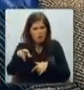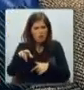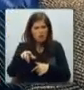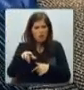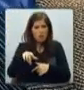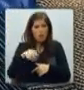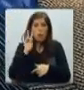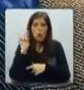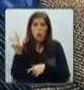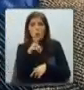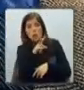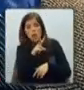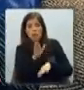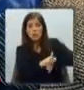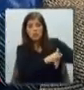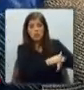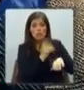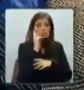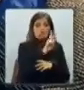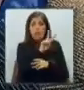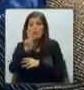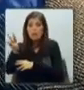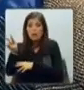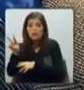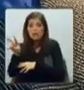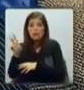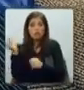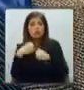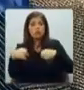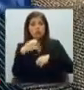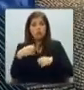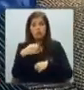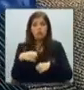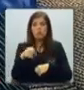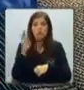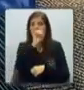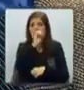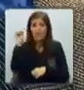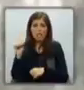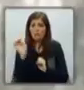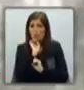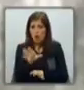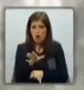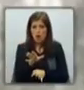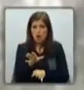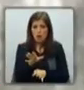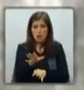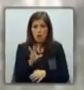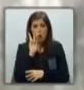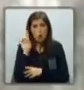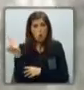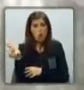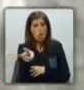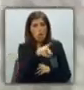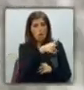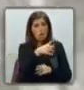a signal. I got the impulse, looked on the left, to the right, no SS, looked around,